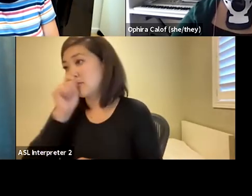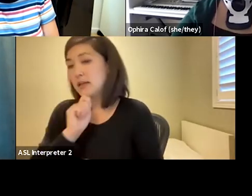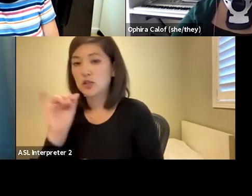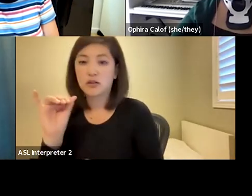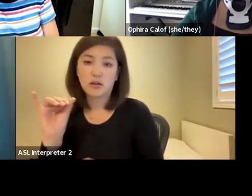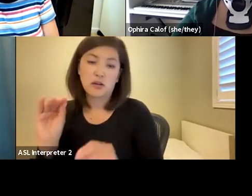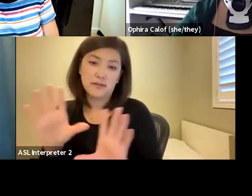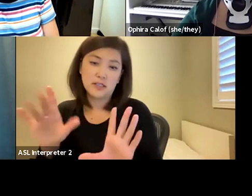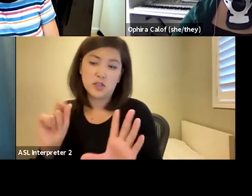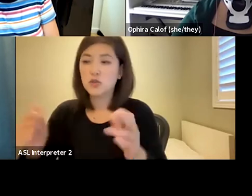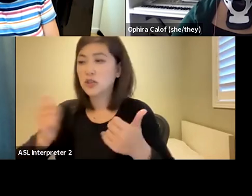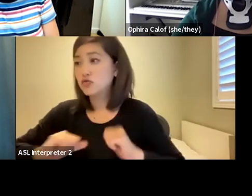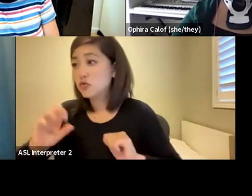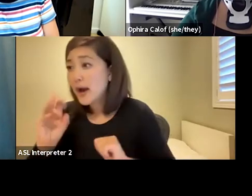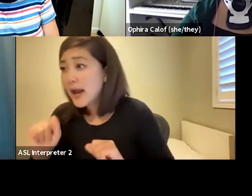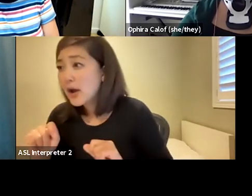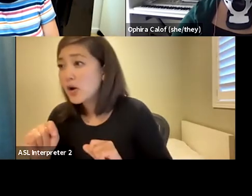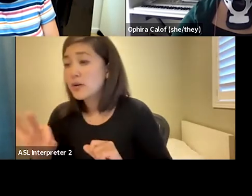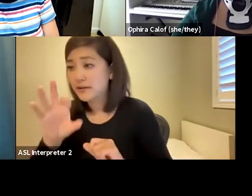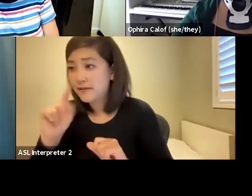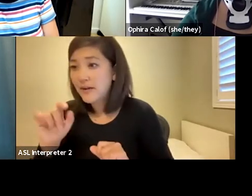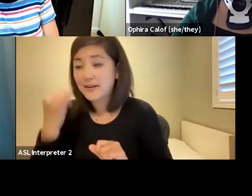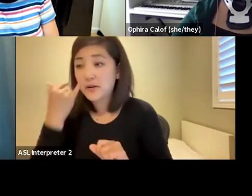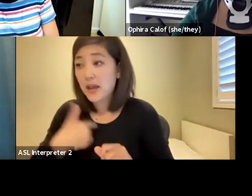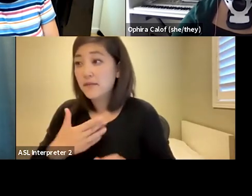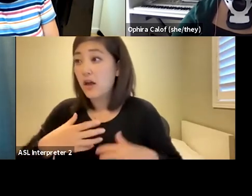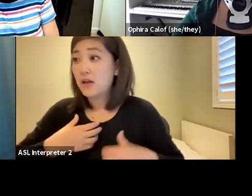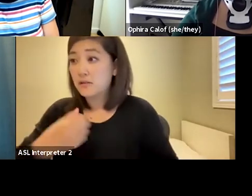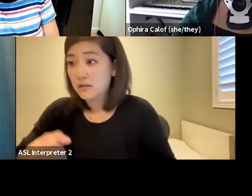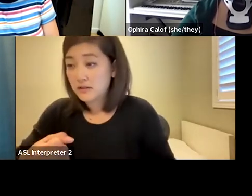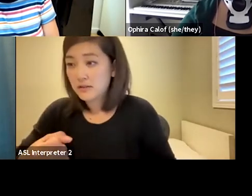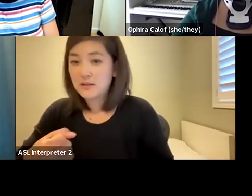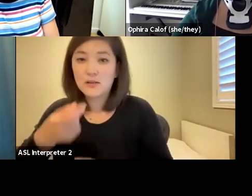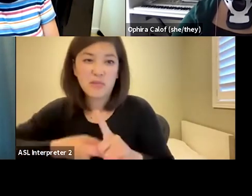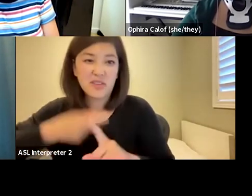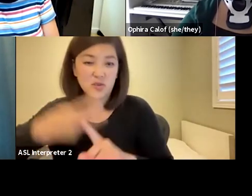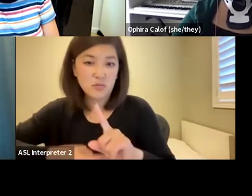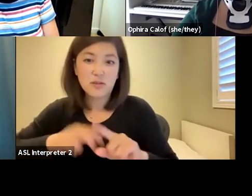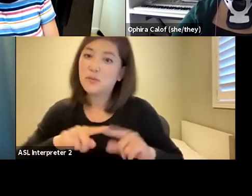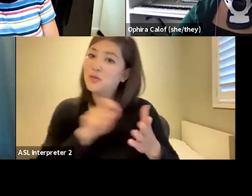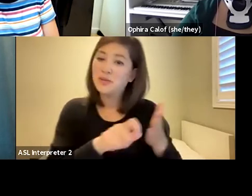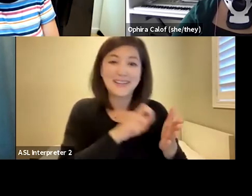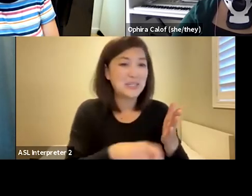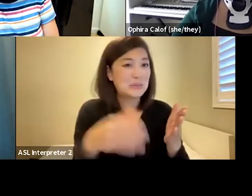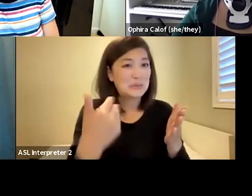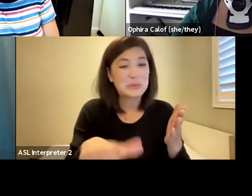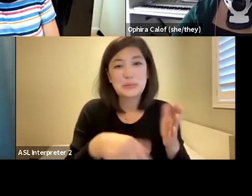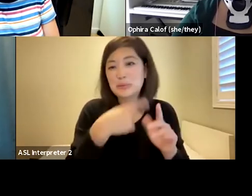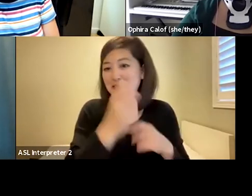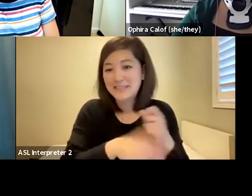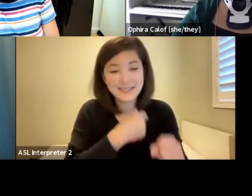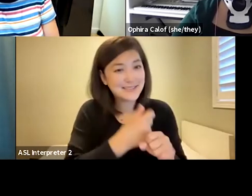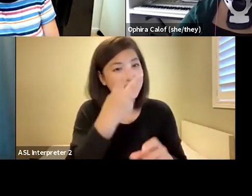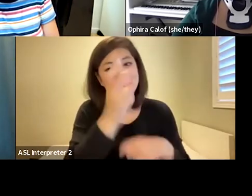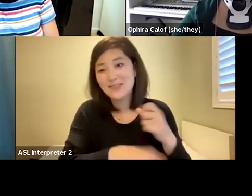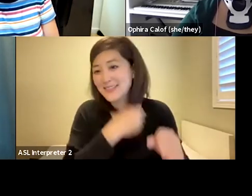audition for something and find out you get the part in a couple months. With writing, it's a very slow process with development. It can take a year up to several